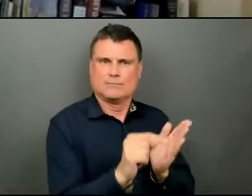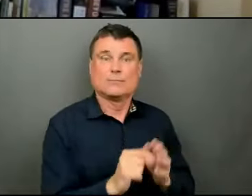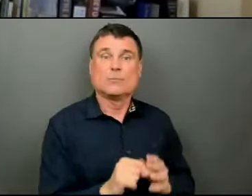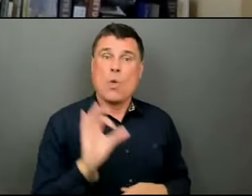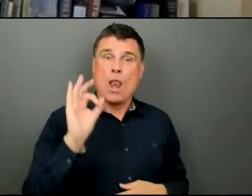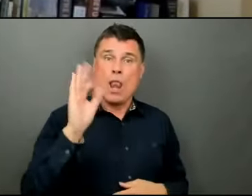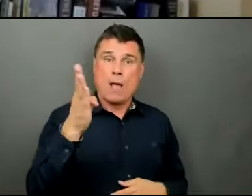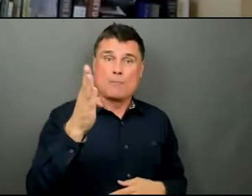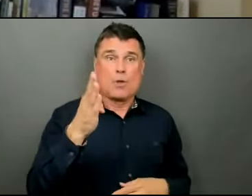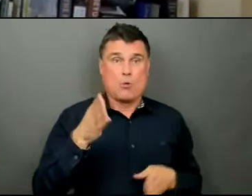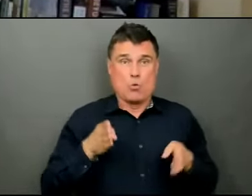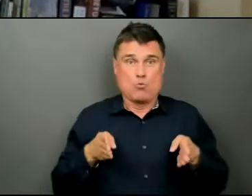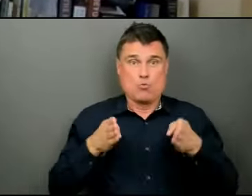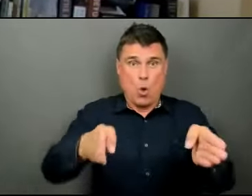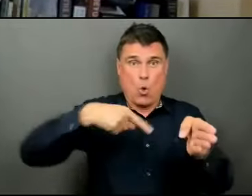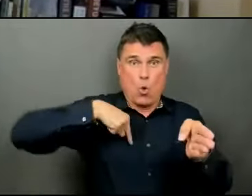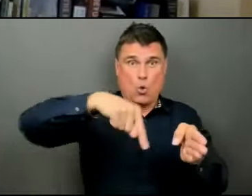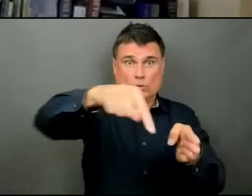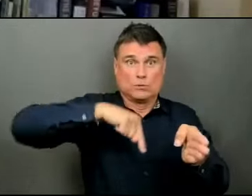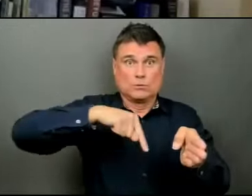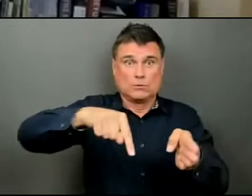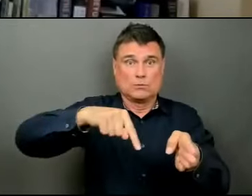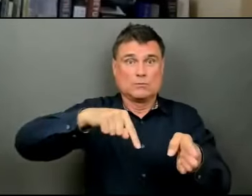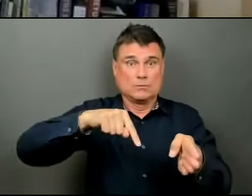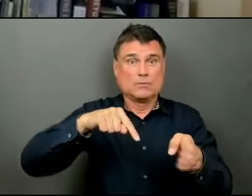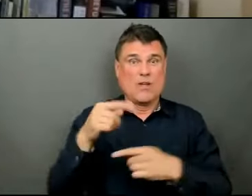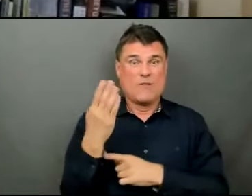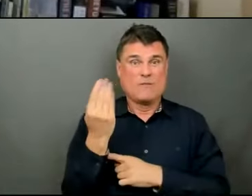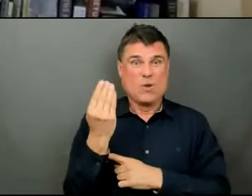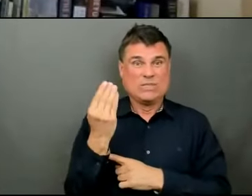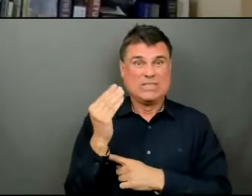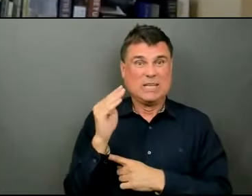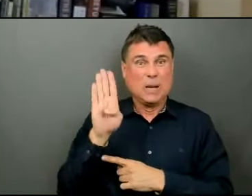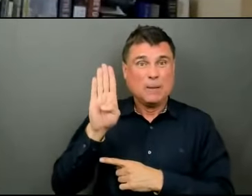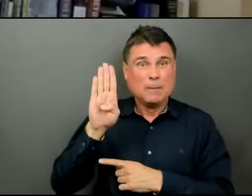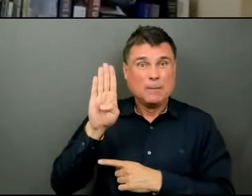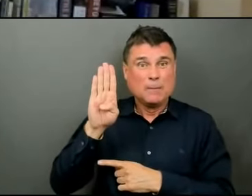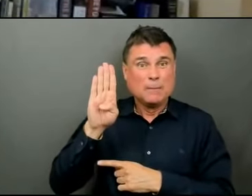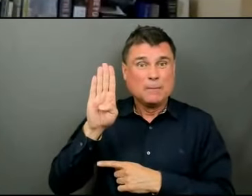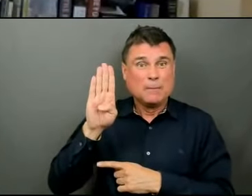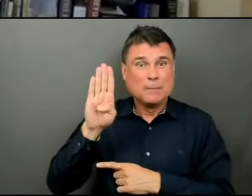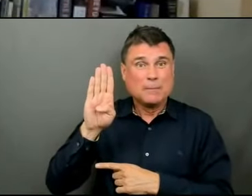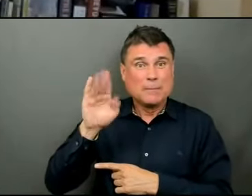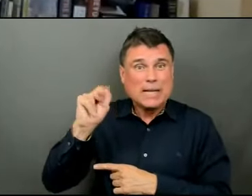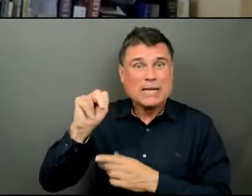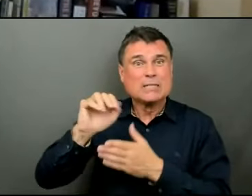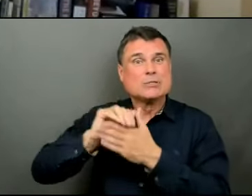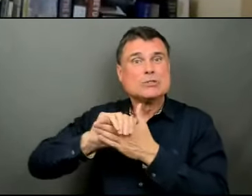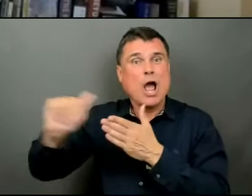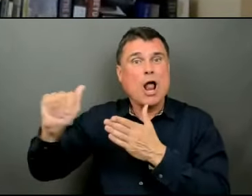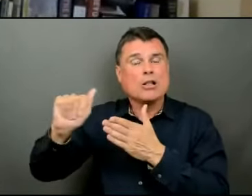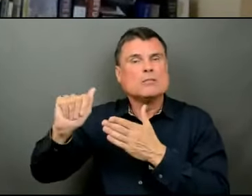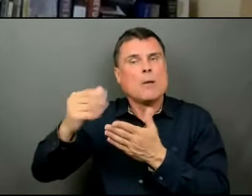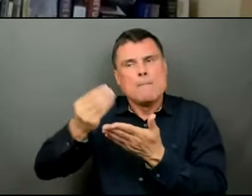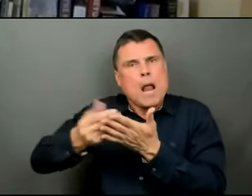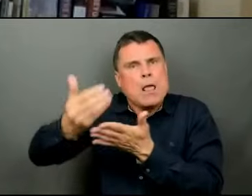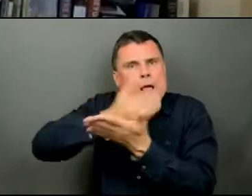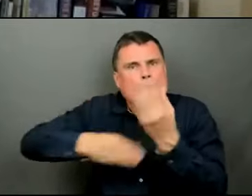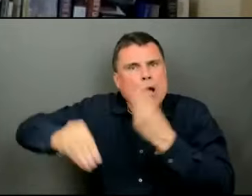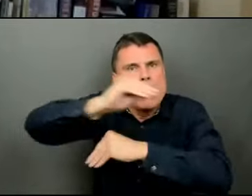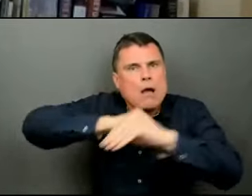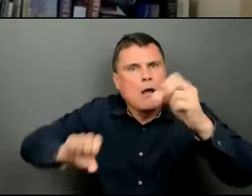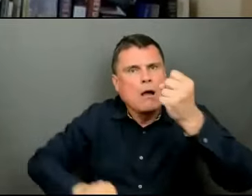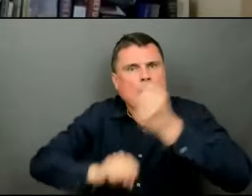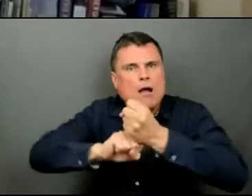province's economy by producing $14 billion in gross domestic product every year. An investment like the Broadway subway will only grow that